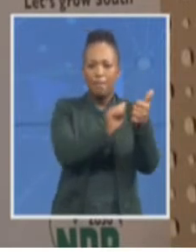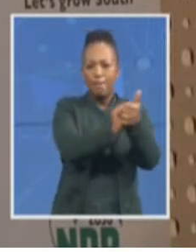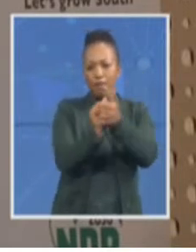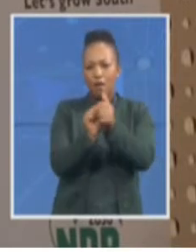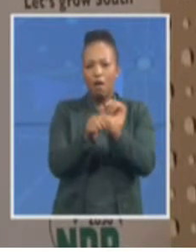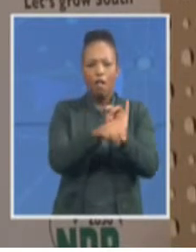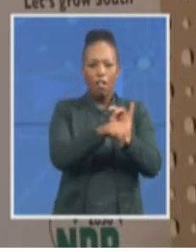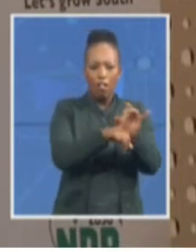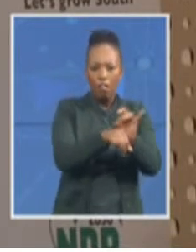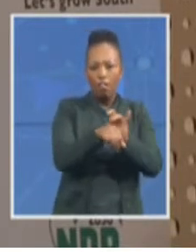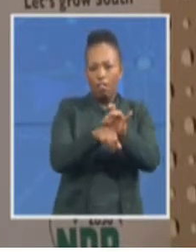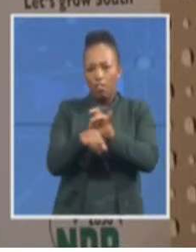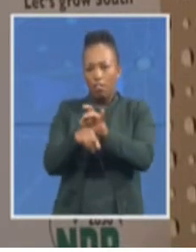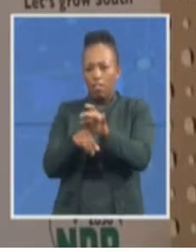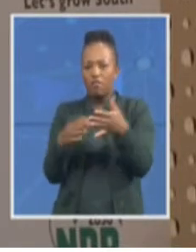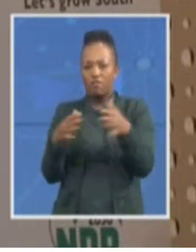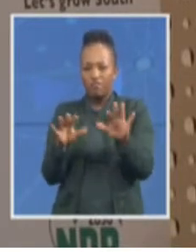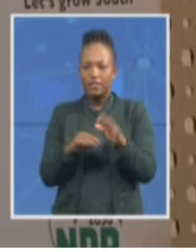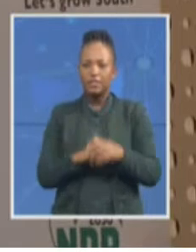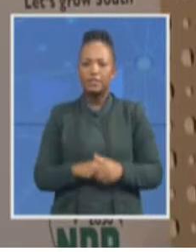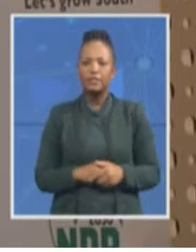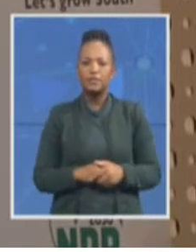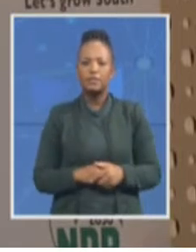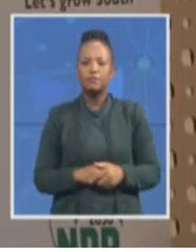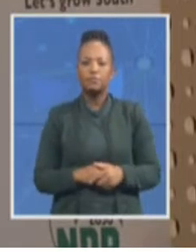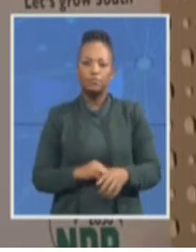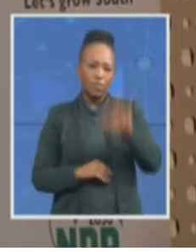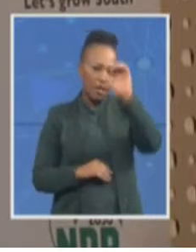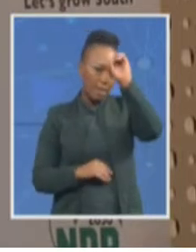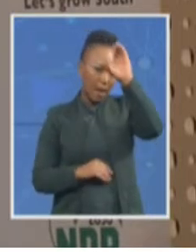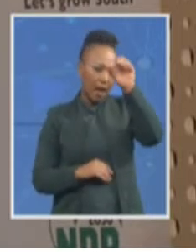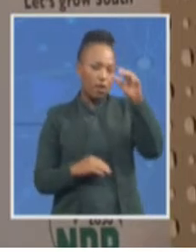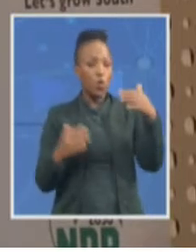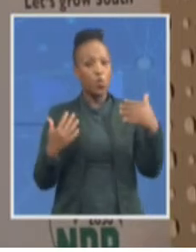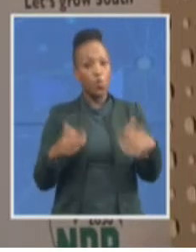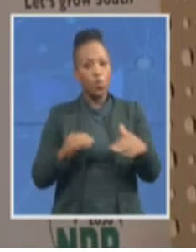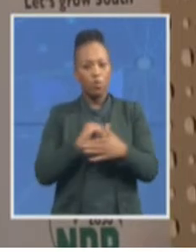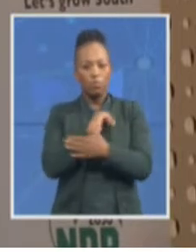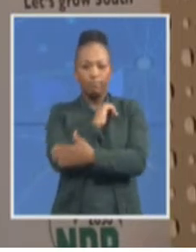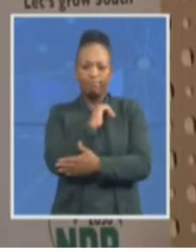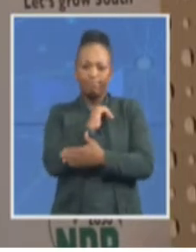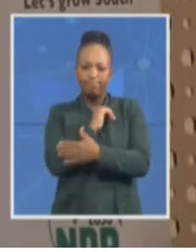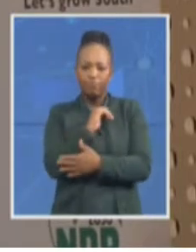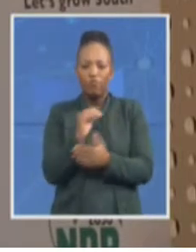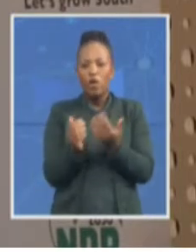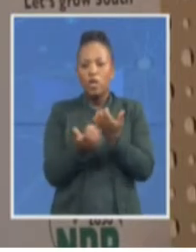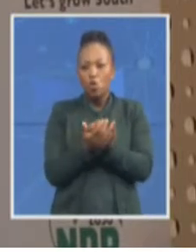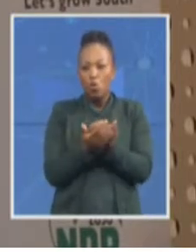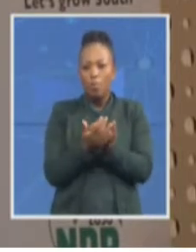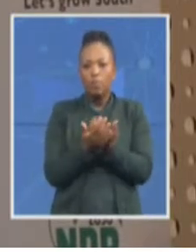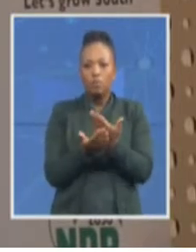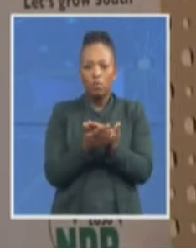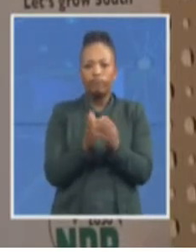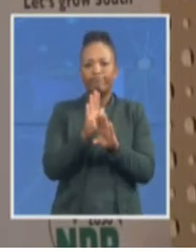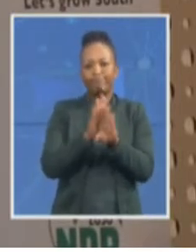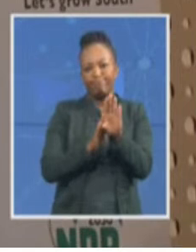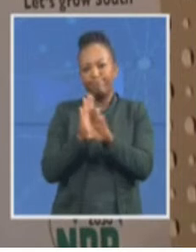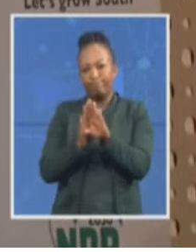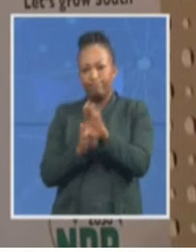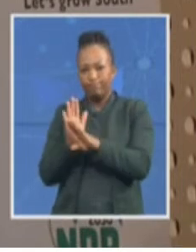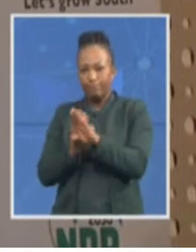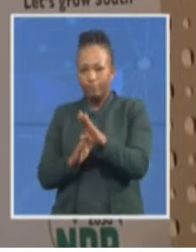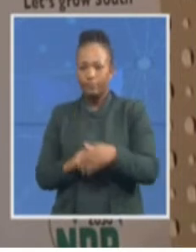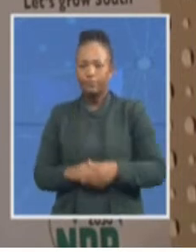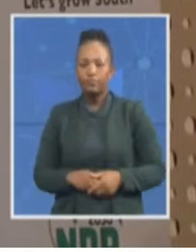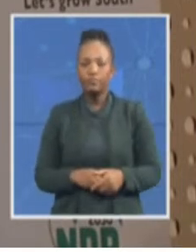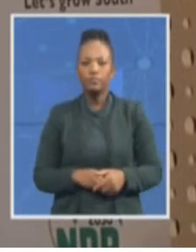the vital livelihood of the country's economic ecosystem. In operationalizing of the Batupili